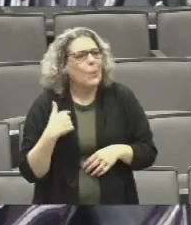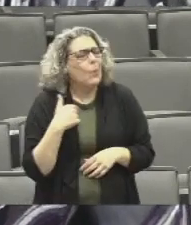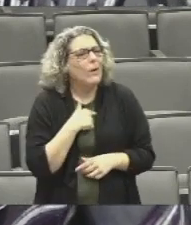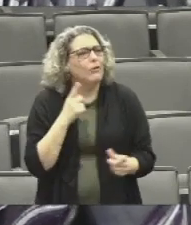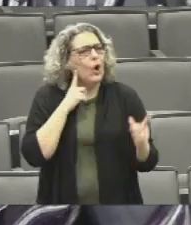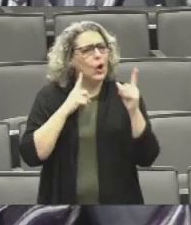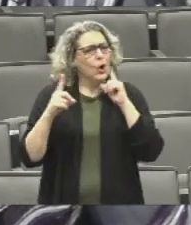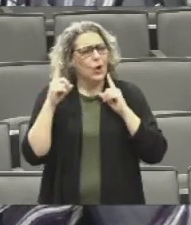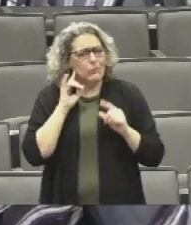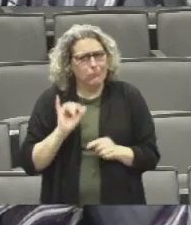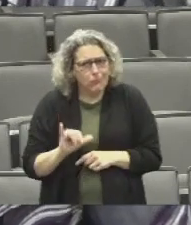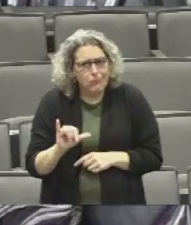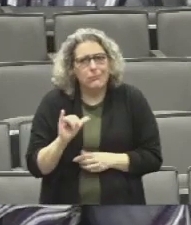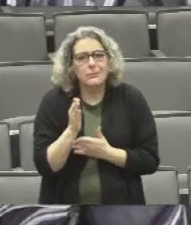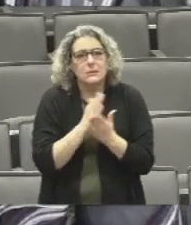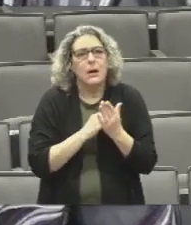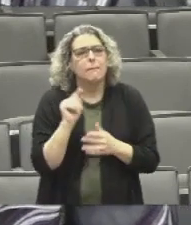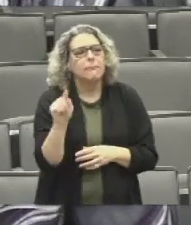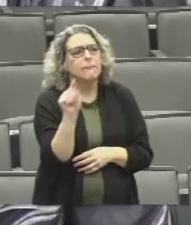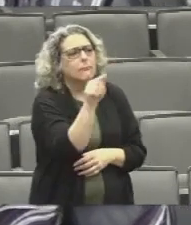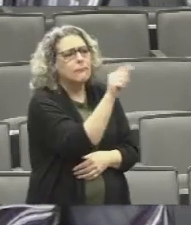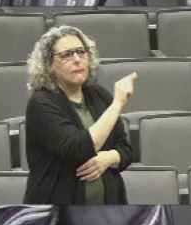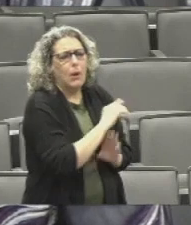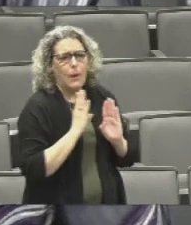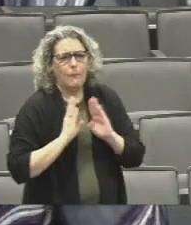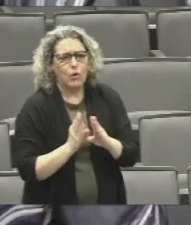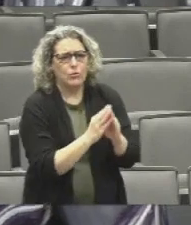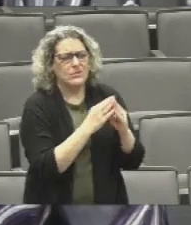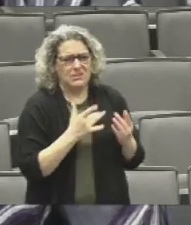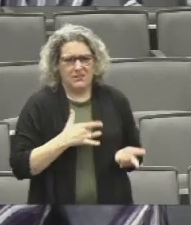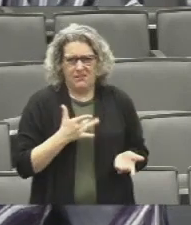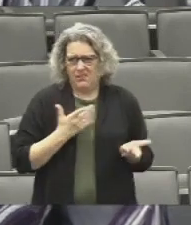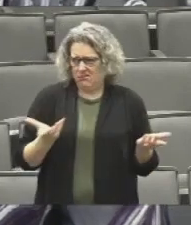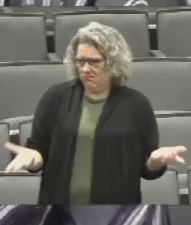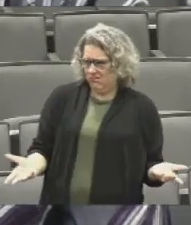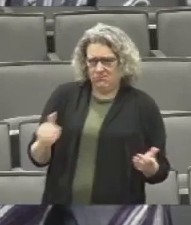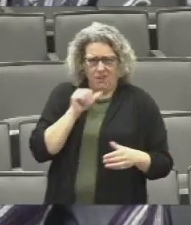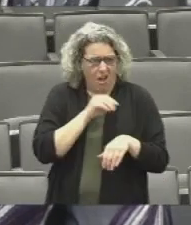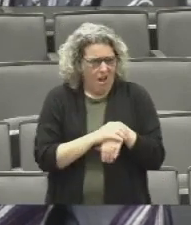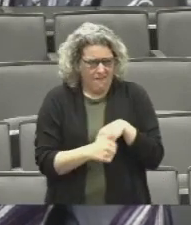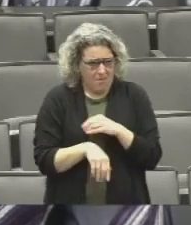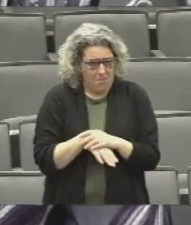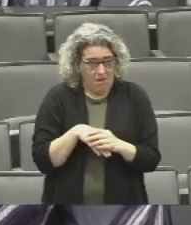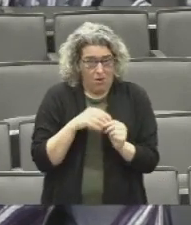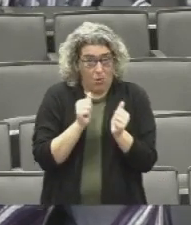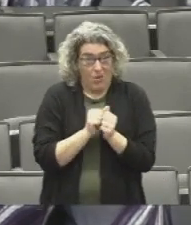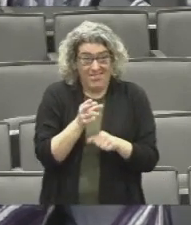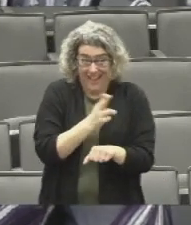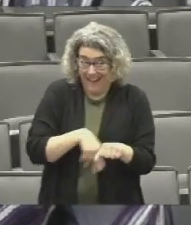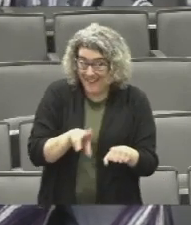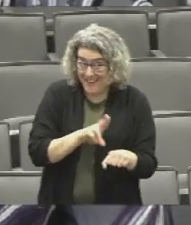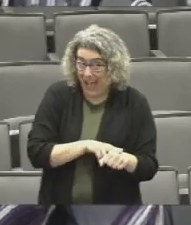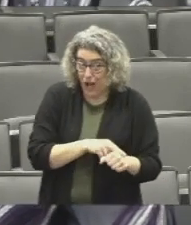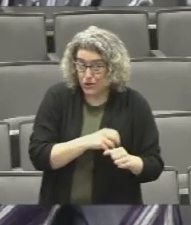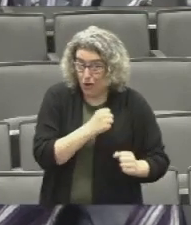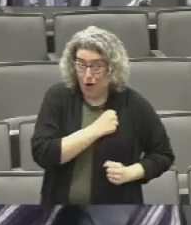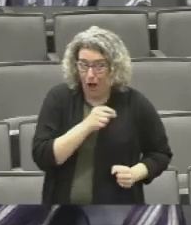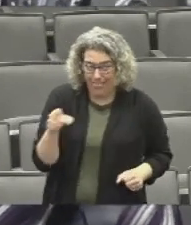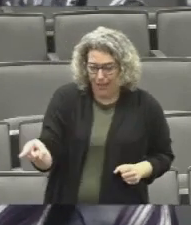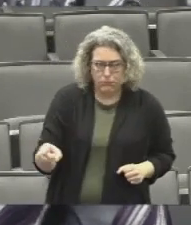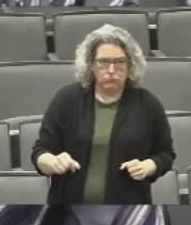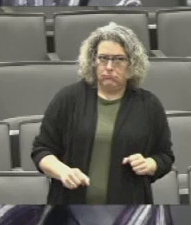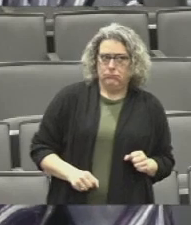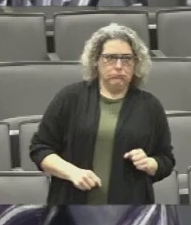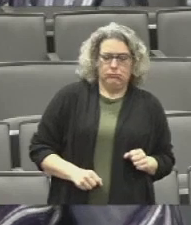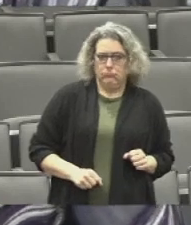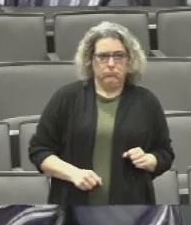heard from some other communities that they are not feeling so comfortable with having the National Guard there because